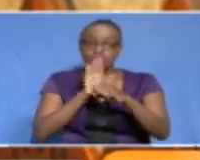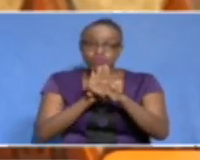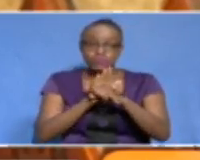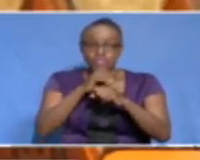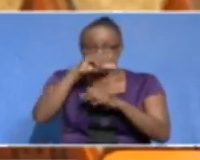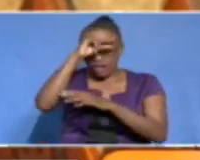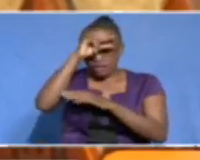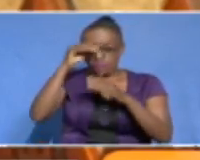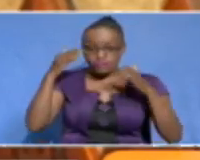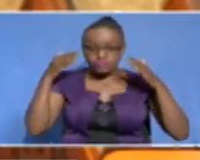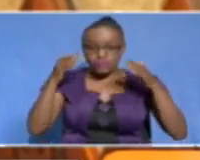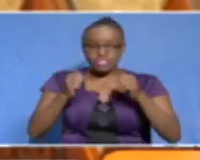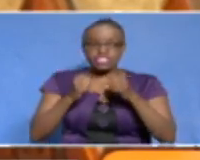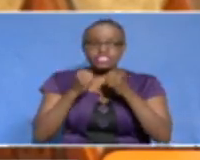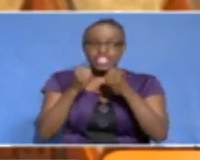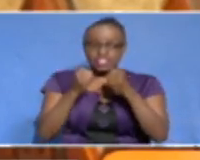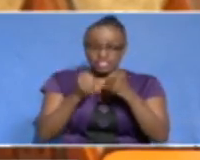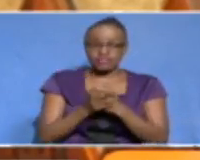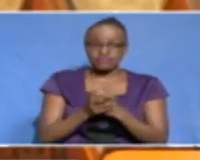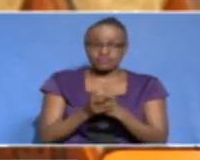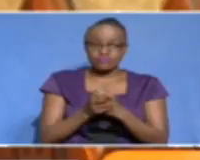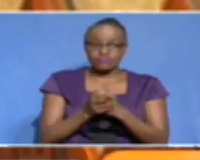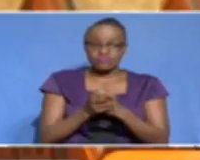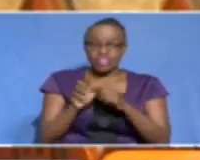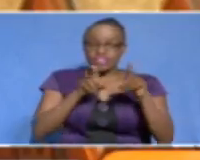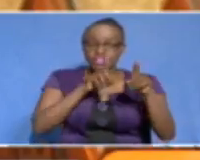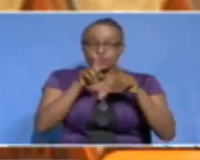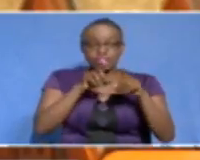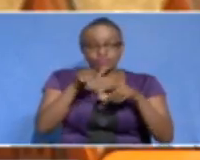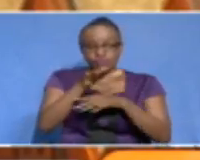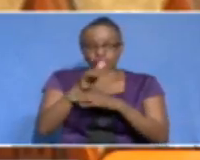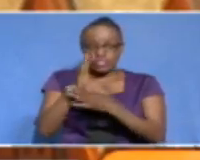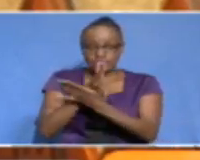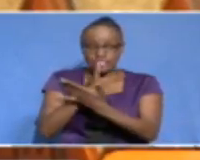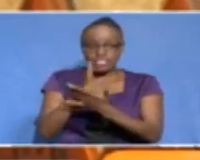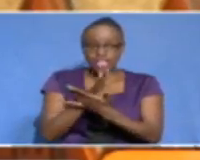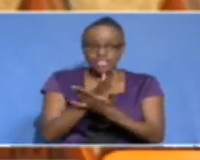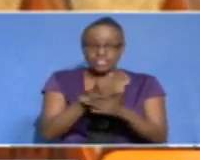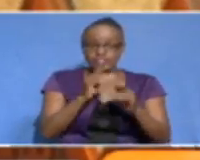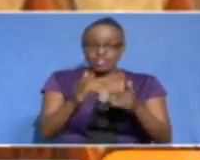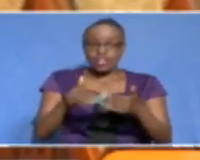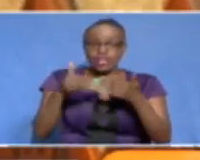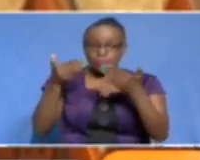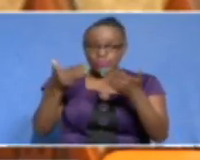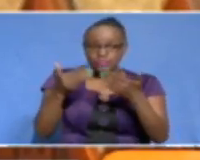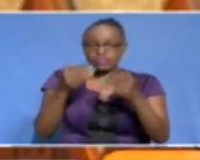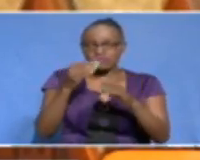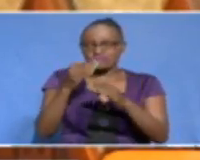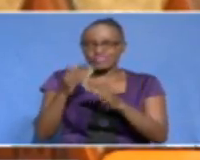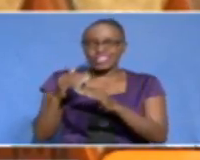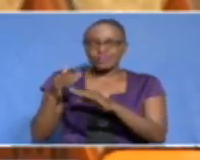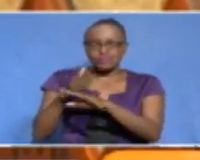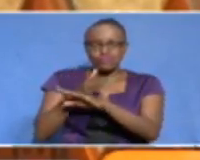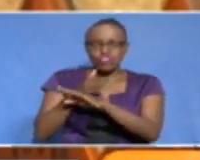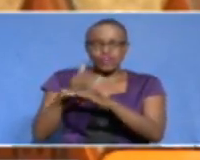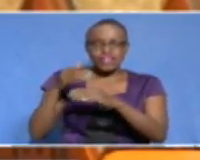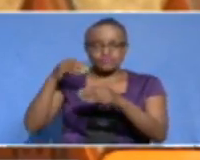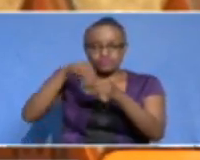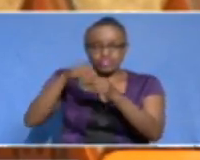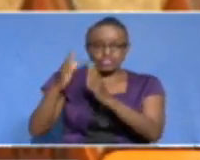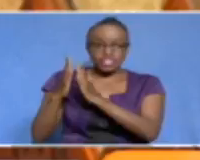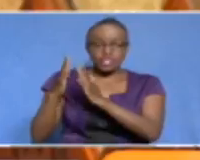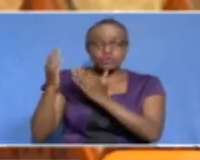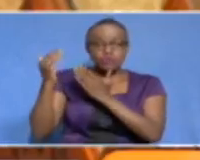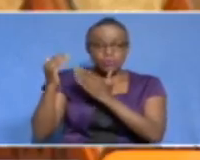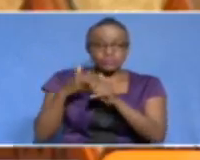government's commitment in strengthening the tourism industry sector and providing the requisite security. We look forward